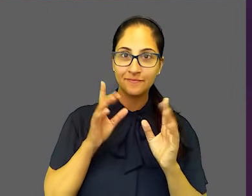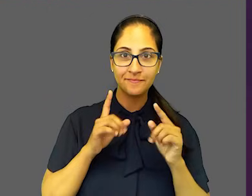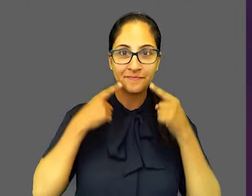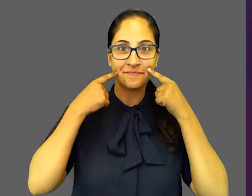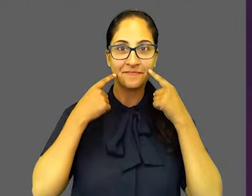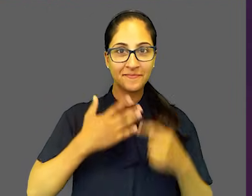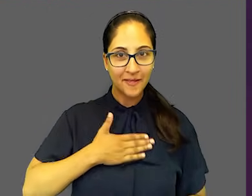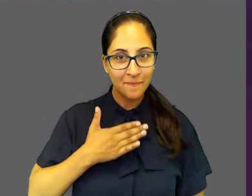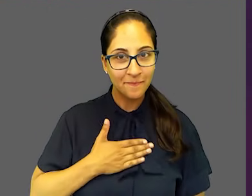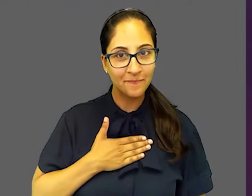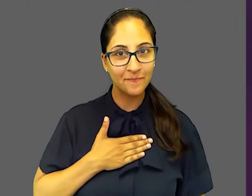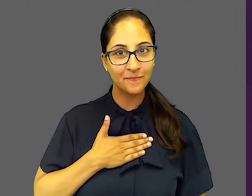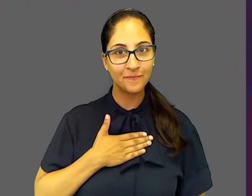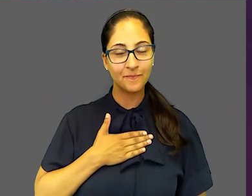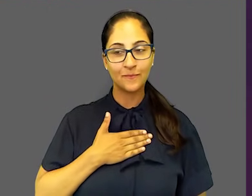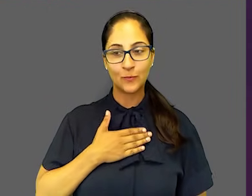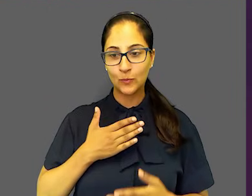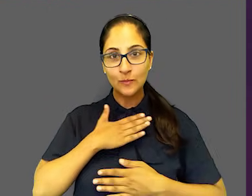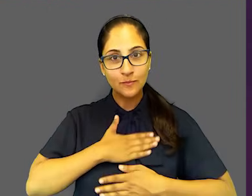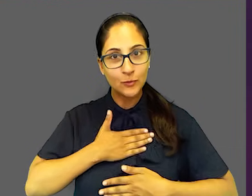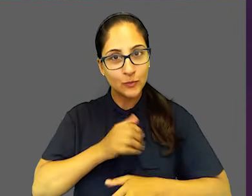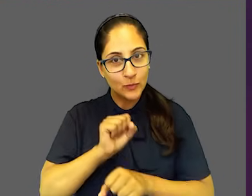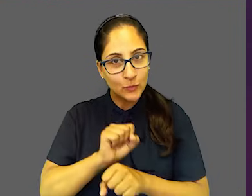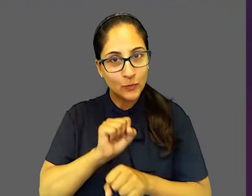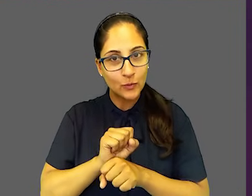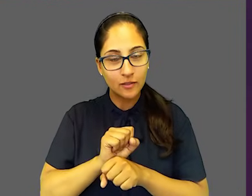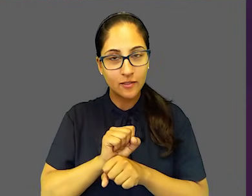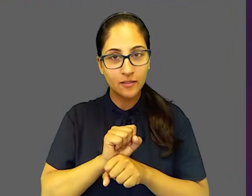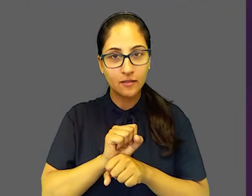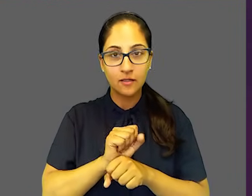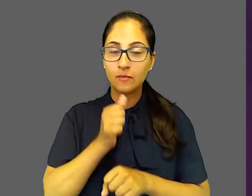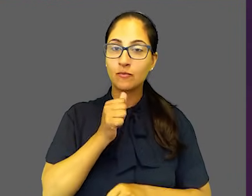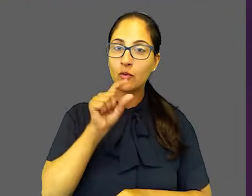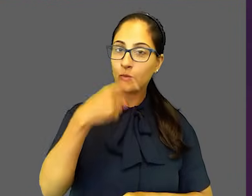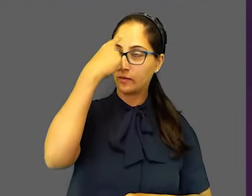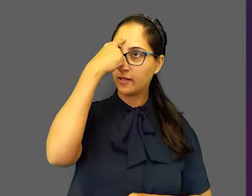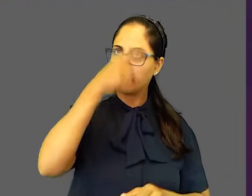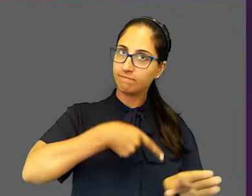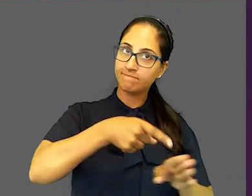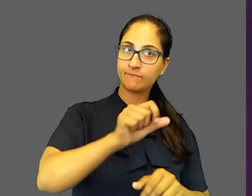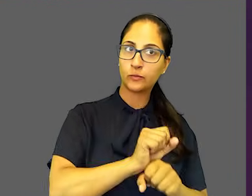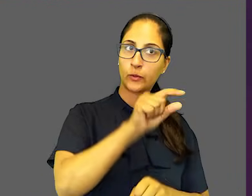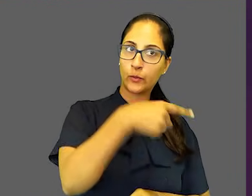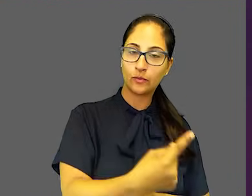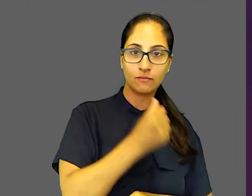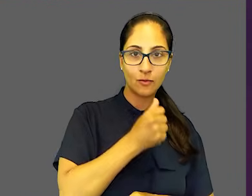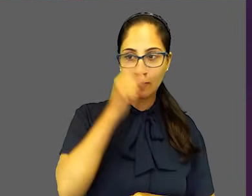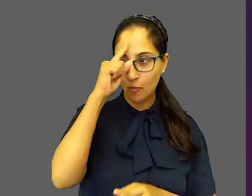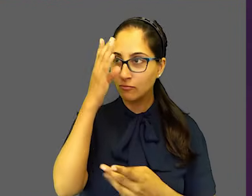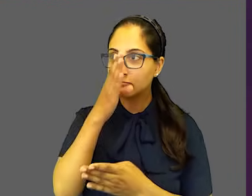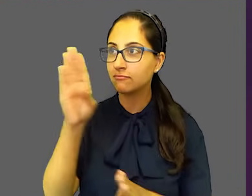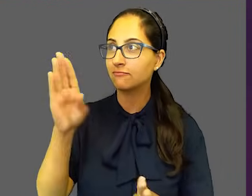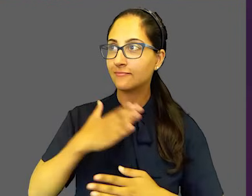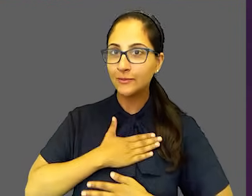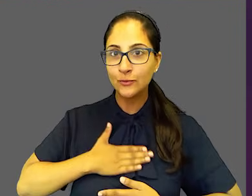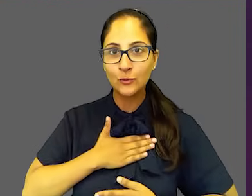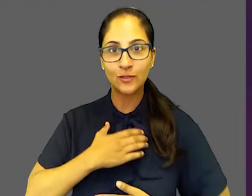experience that you bring to this work, and I can really see that it's more than just work for all of you, as it is for myself as well.